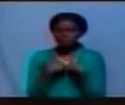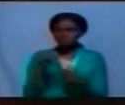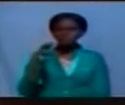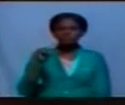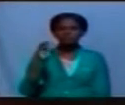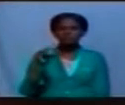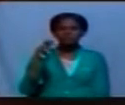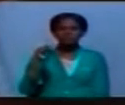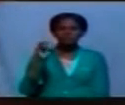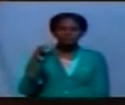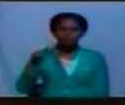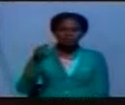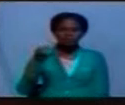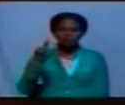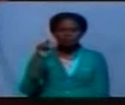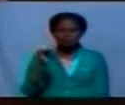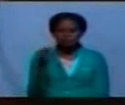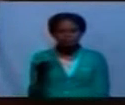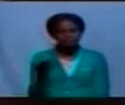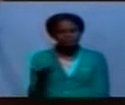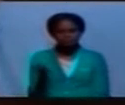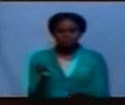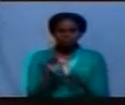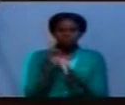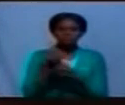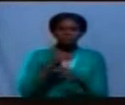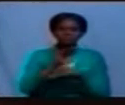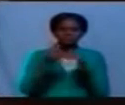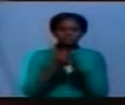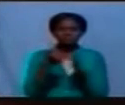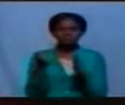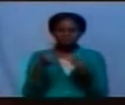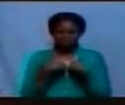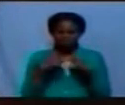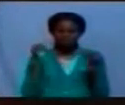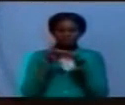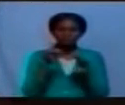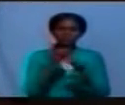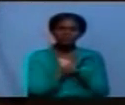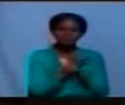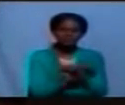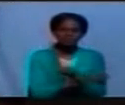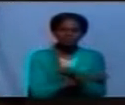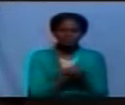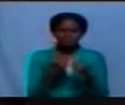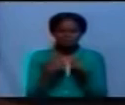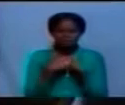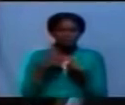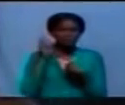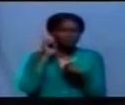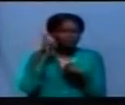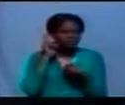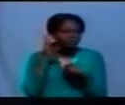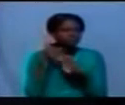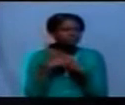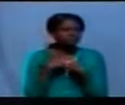top banks? Well, not necessarily. They probably could so say... much power? No, not necessarily. They have a history of royalty from